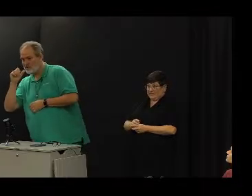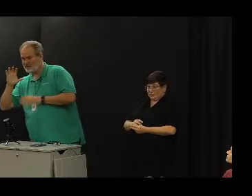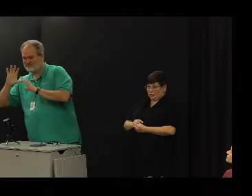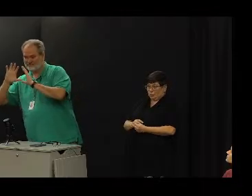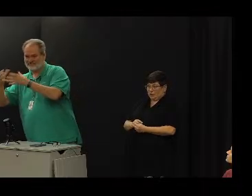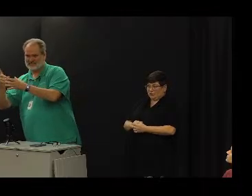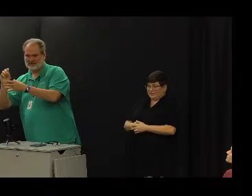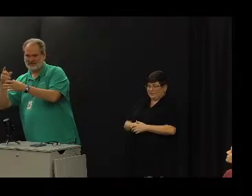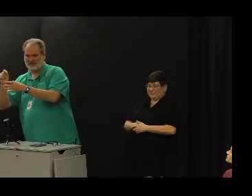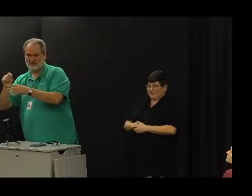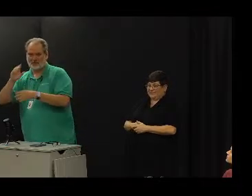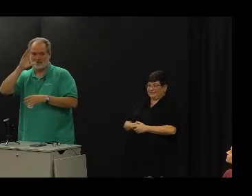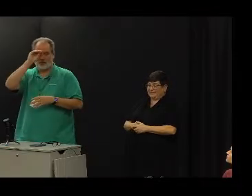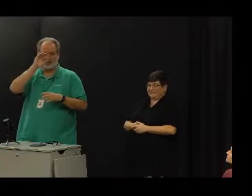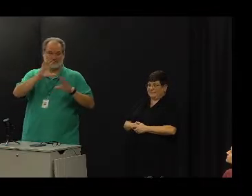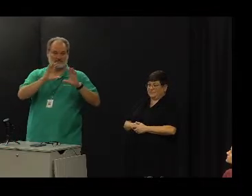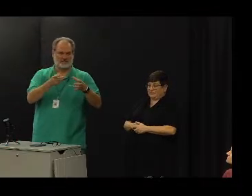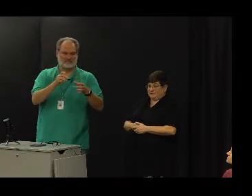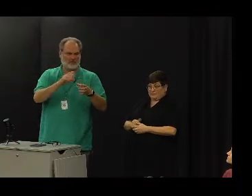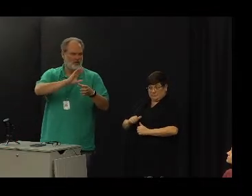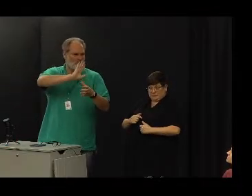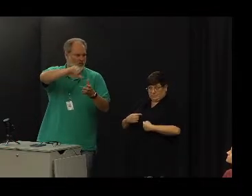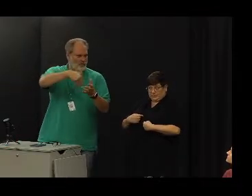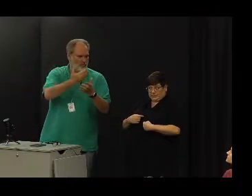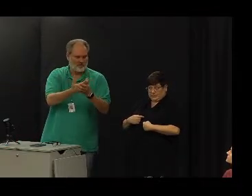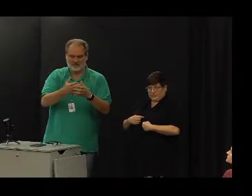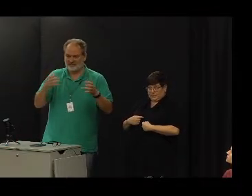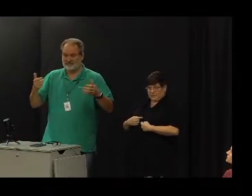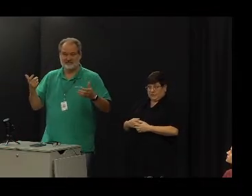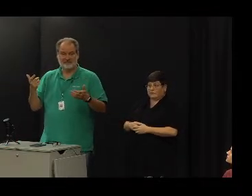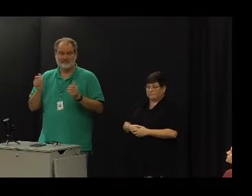March, we had